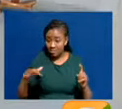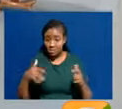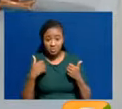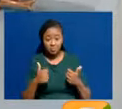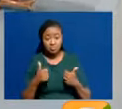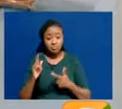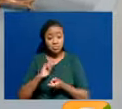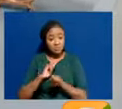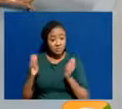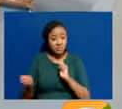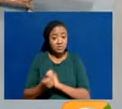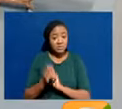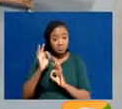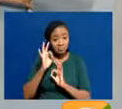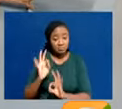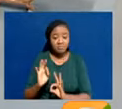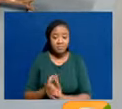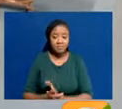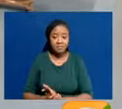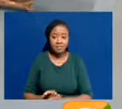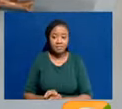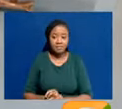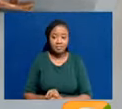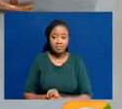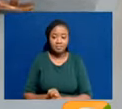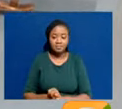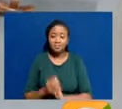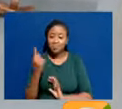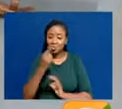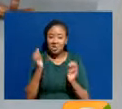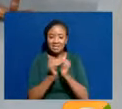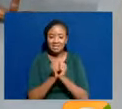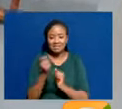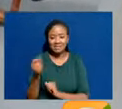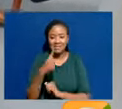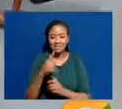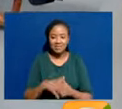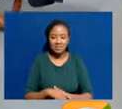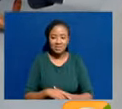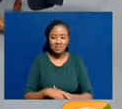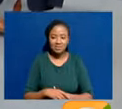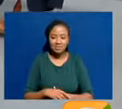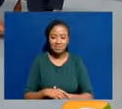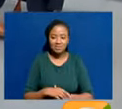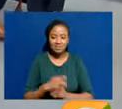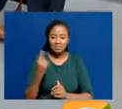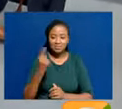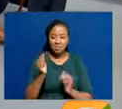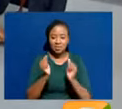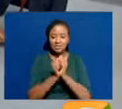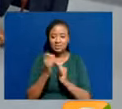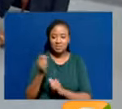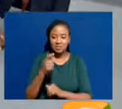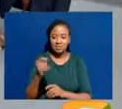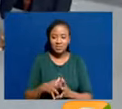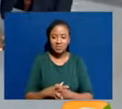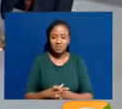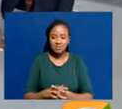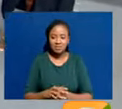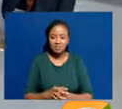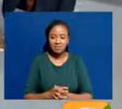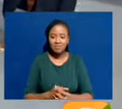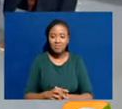changed. And so it's been 10 months. It's been 10 months? Yeah. Not 10 years? No, it's been 10 months. Governor, what keeps